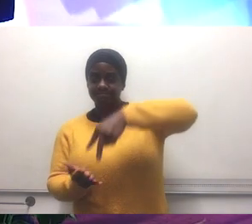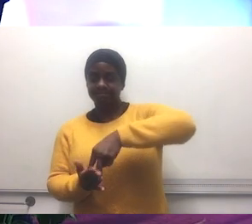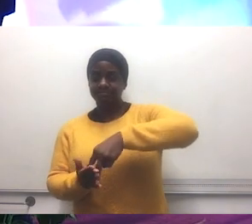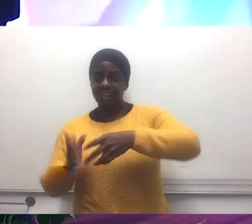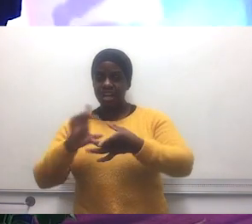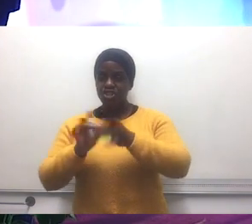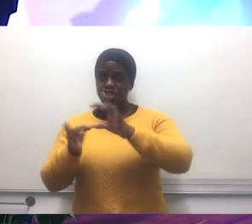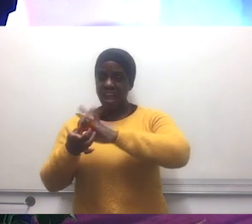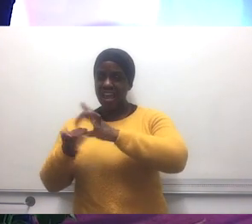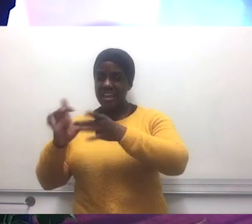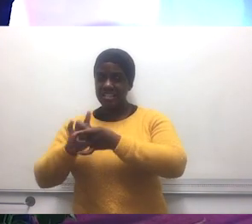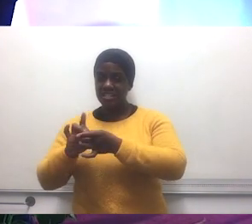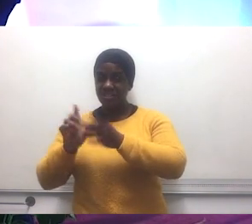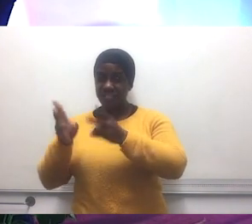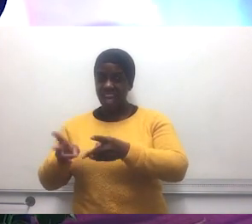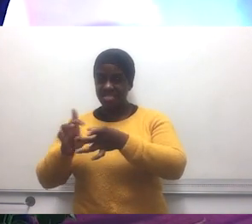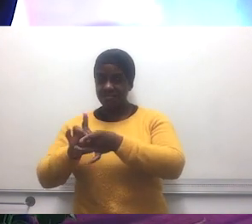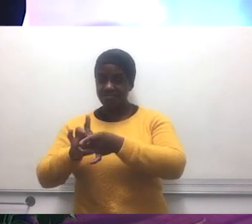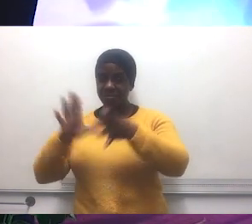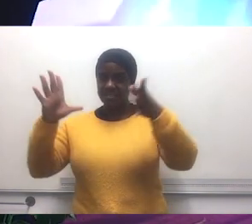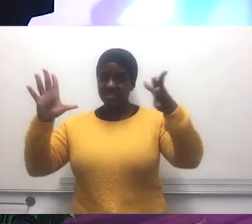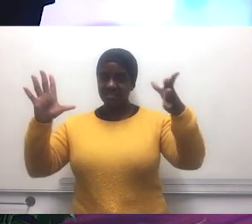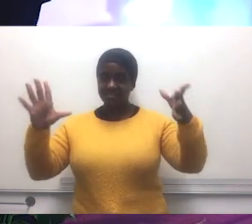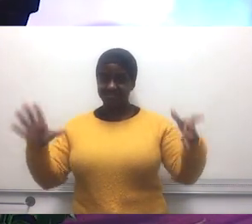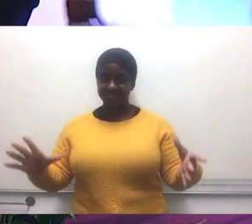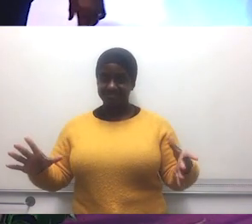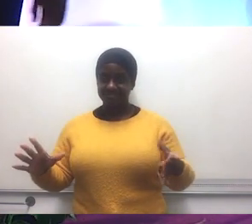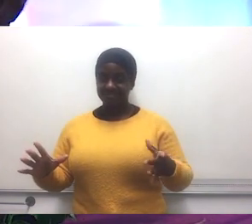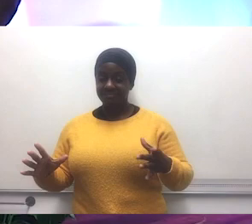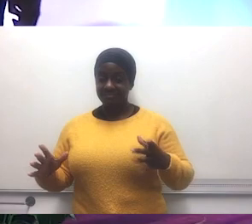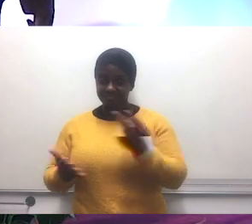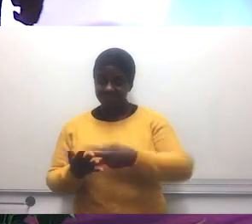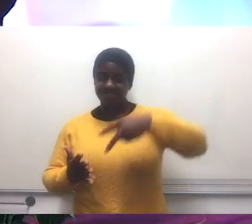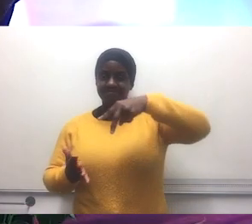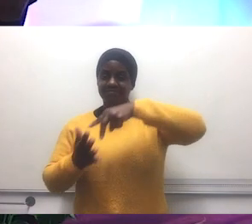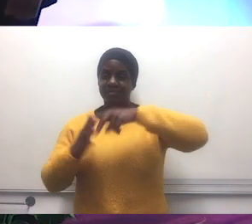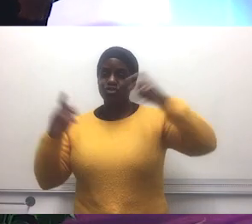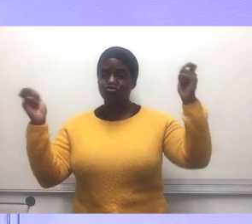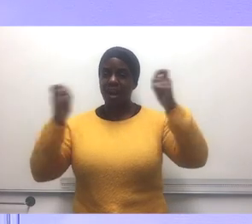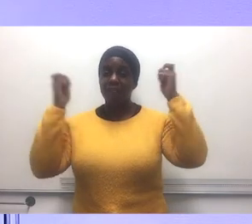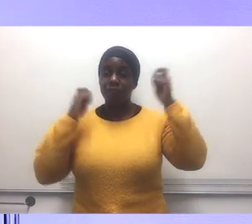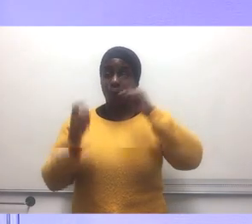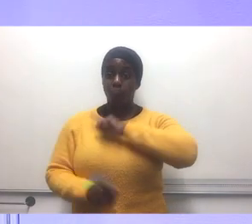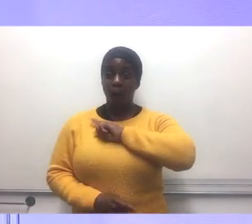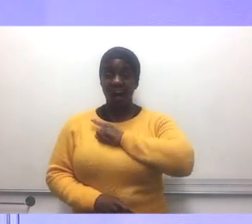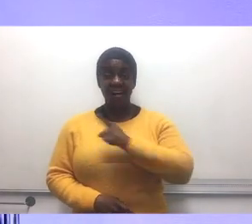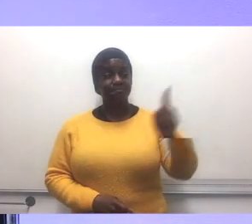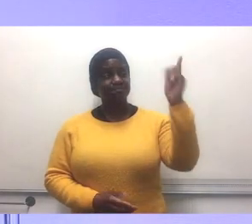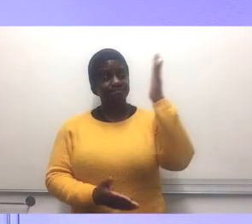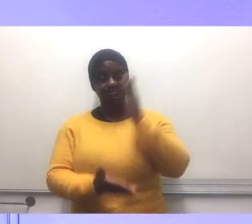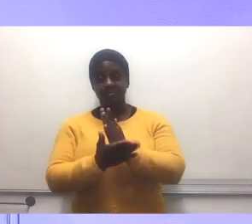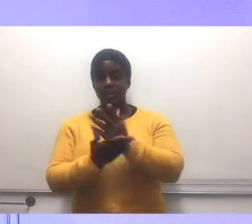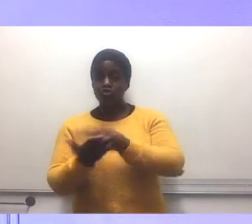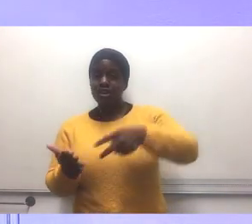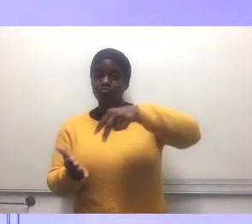of death, and he came out triumphantly because he is the resurrection and the life.